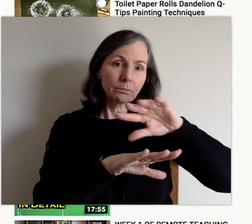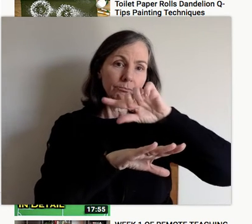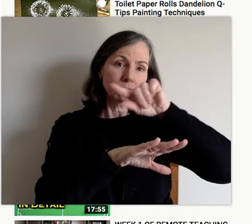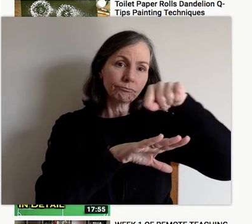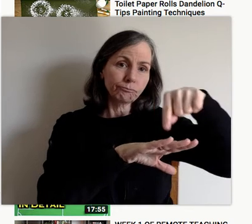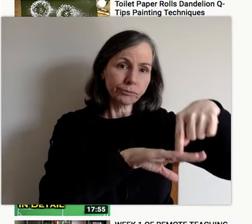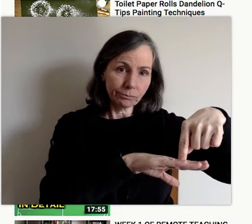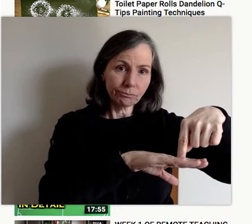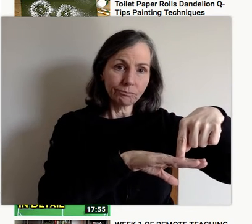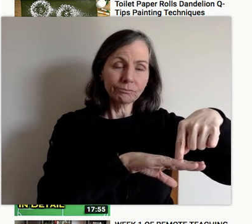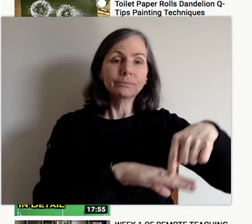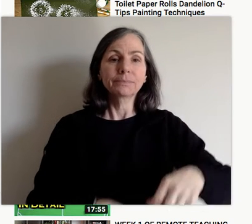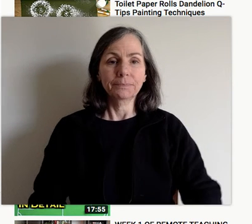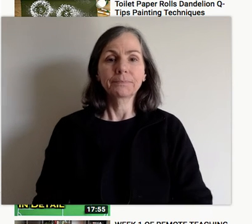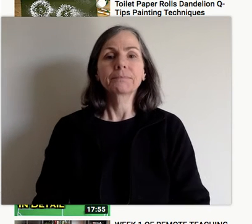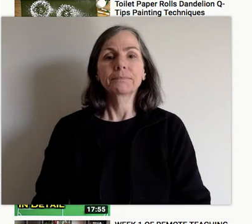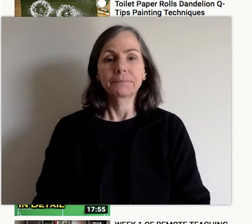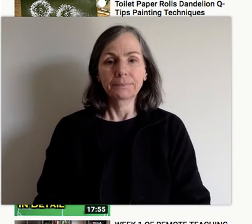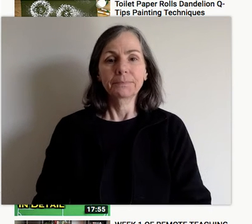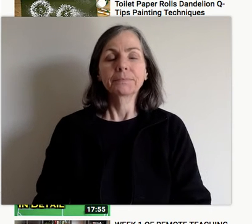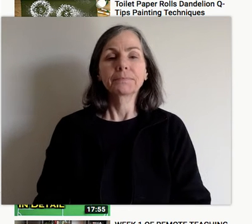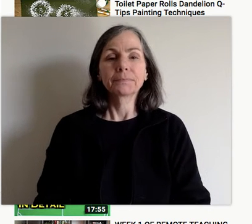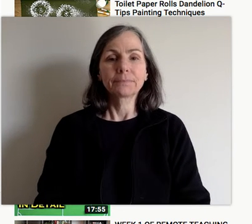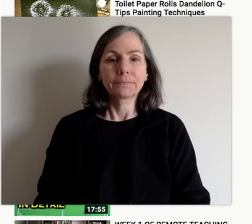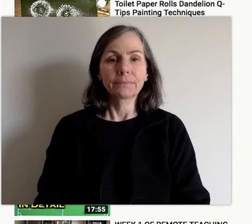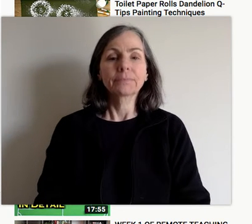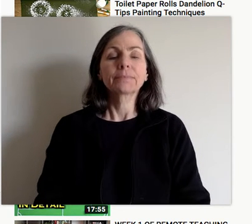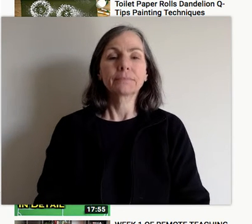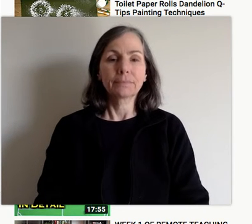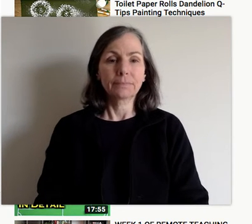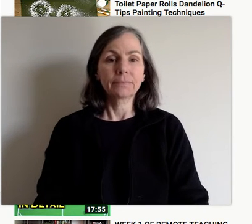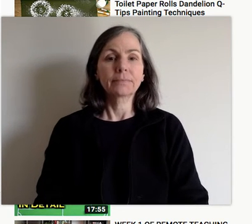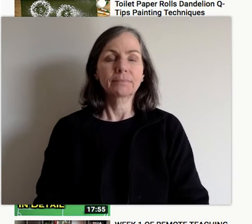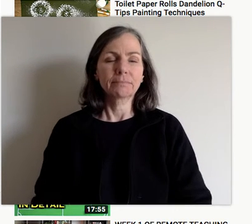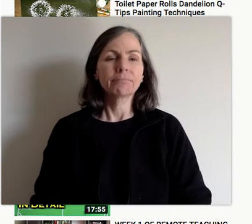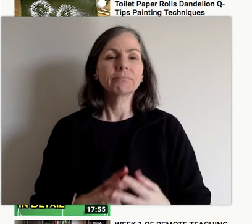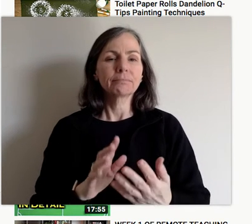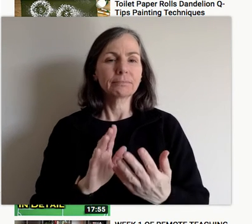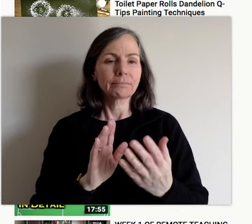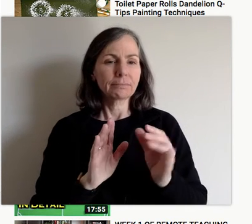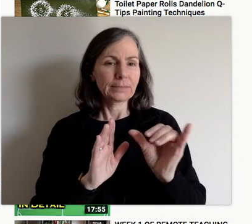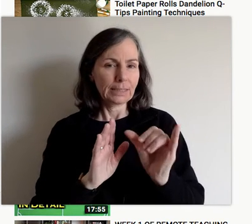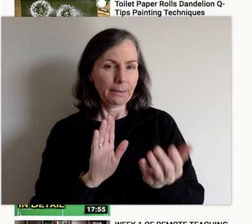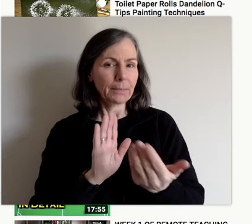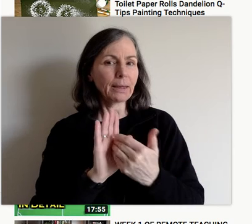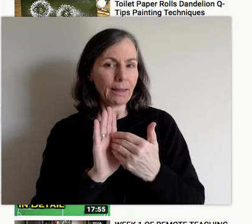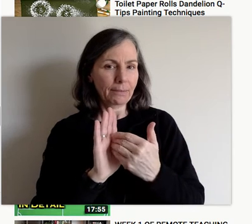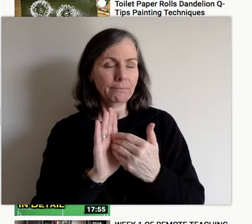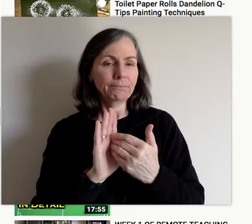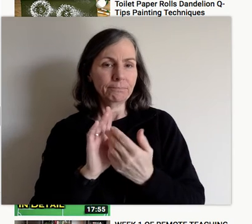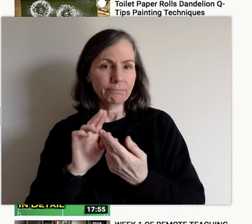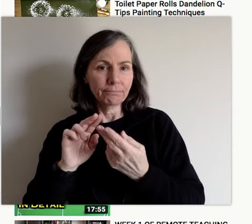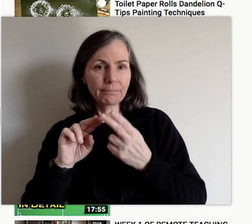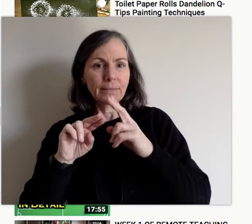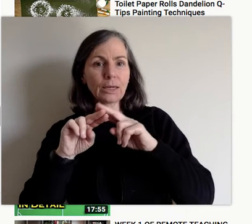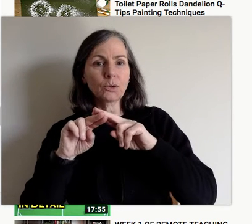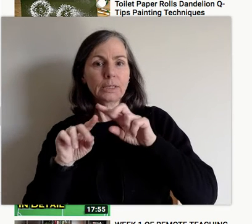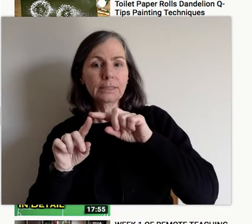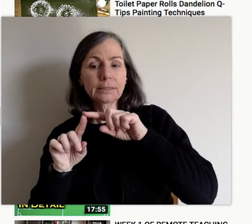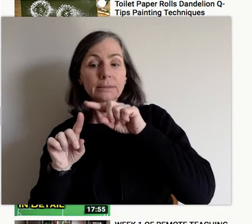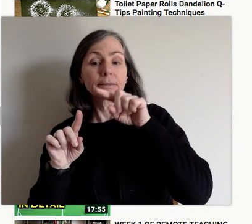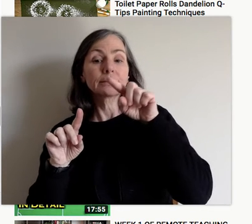So increasing up to a maximum point, and then decreasing back